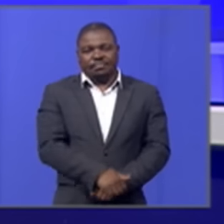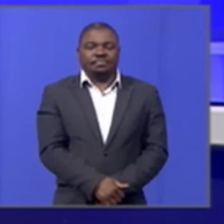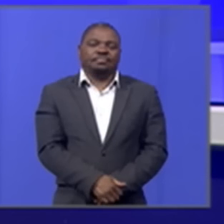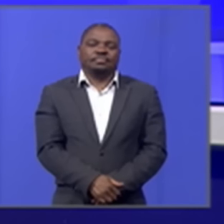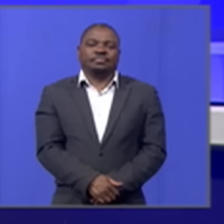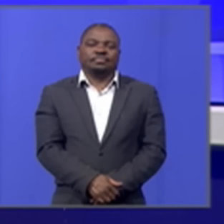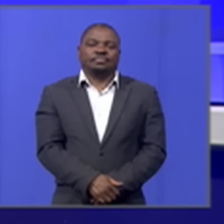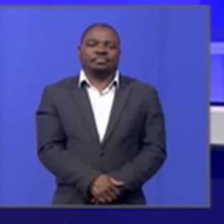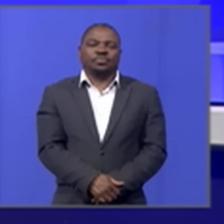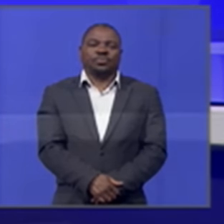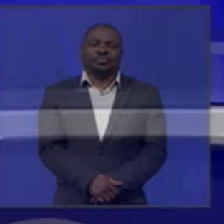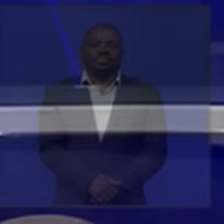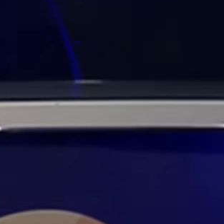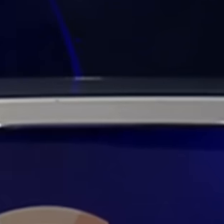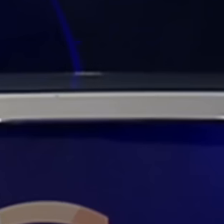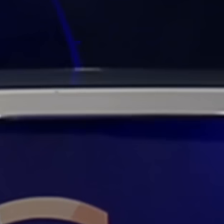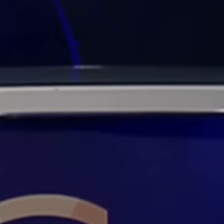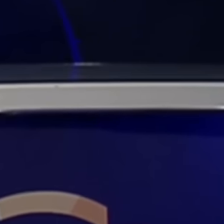mosega.